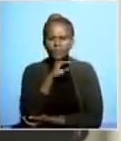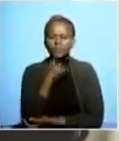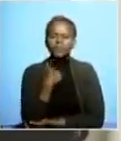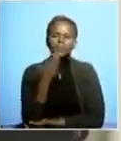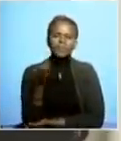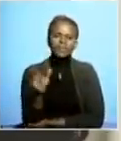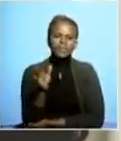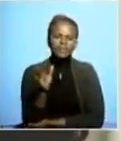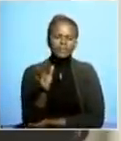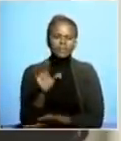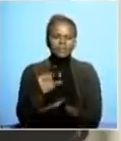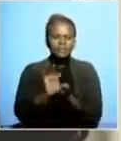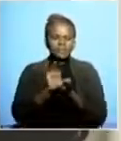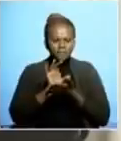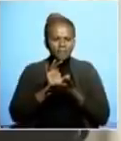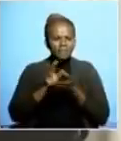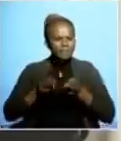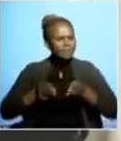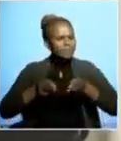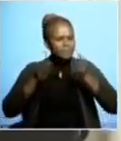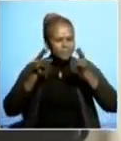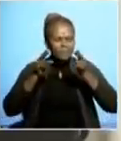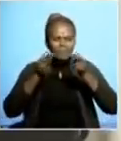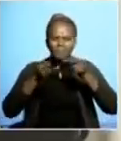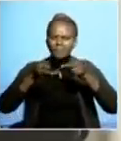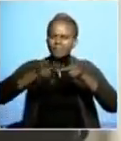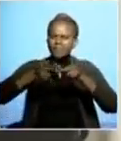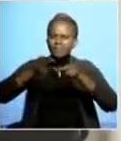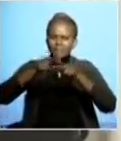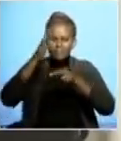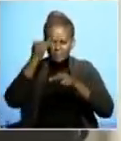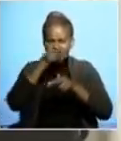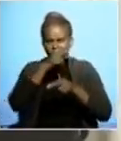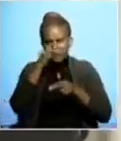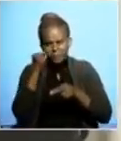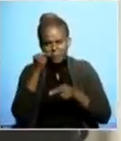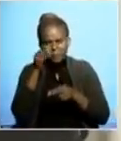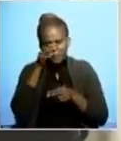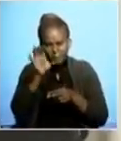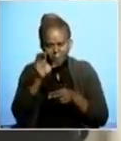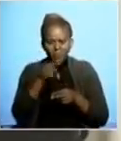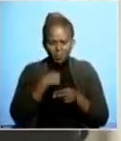Debt was going up because of corruption and theft. I've said it before.